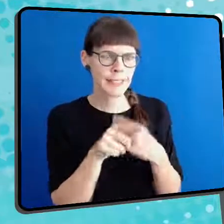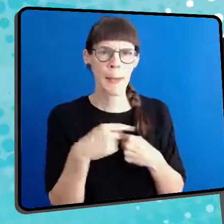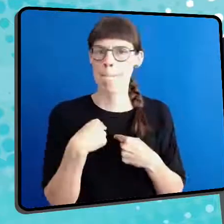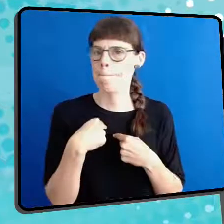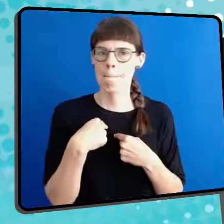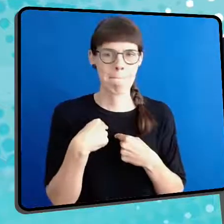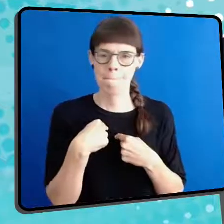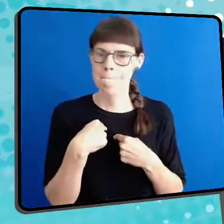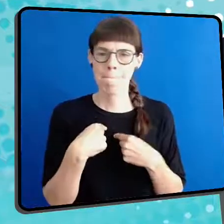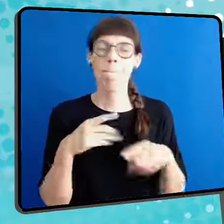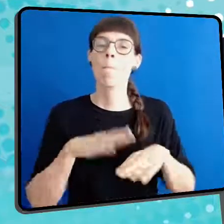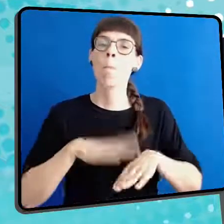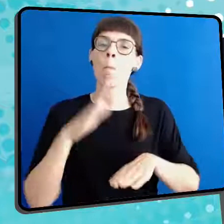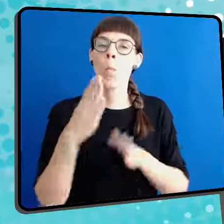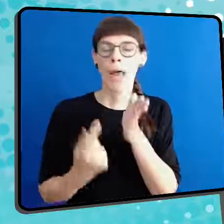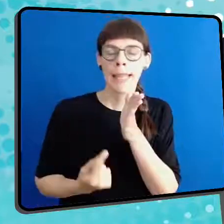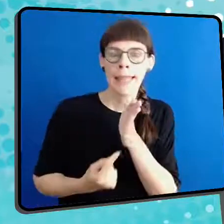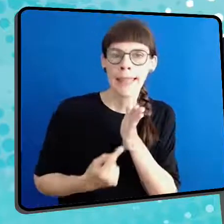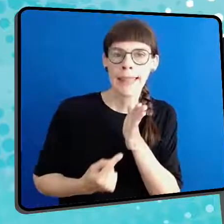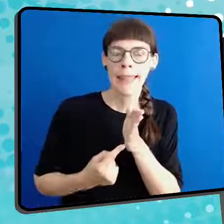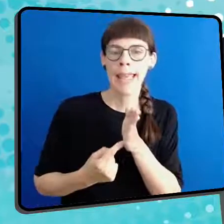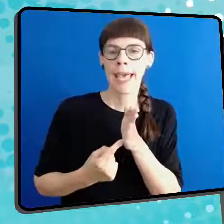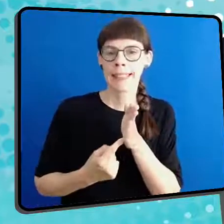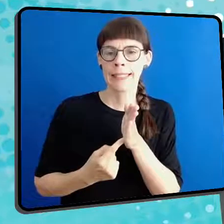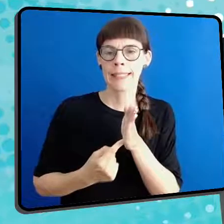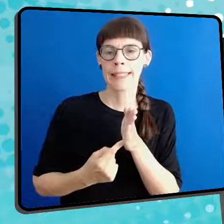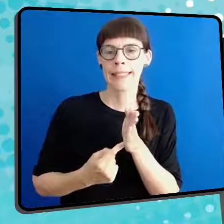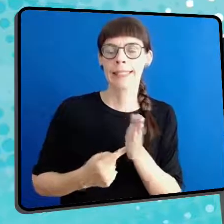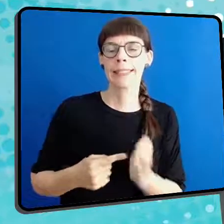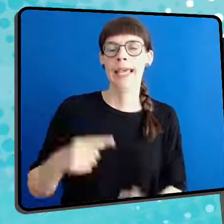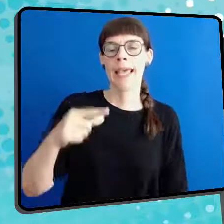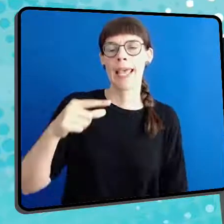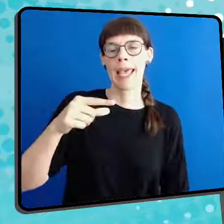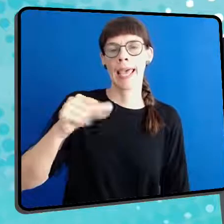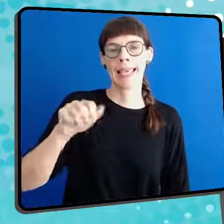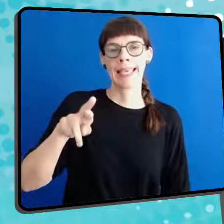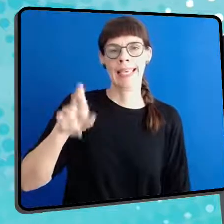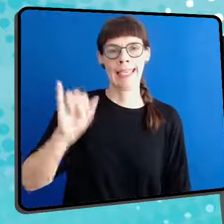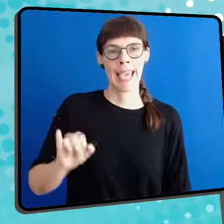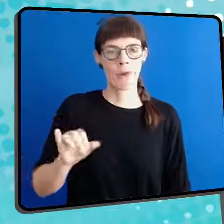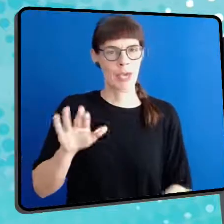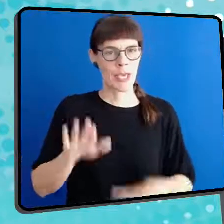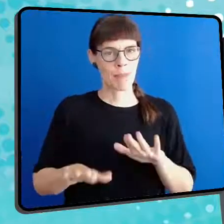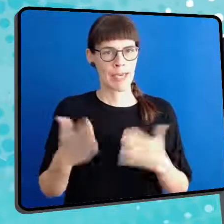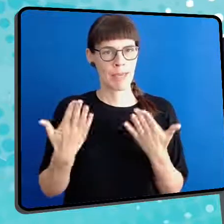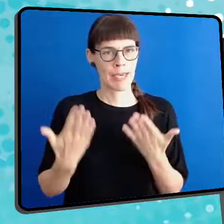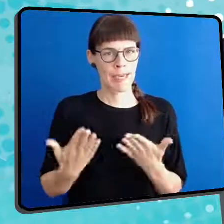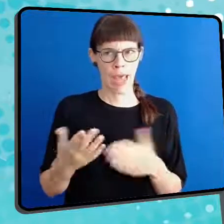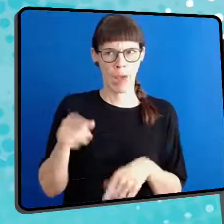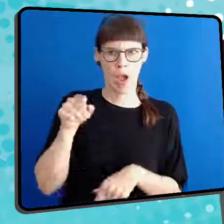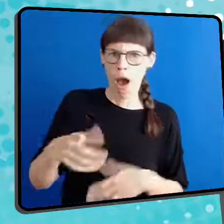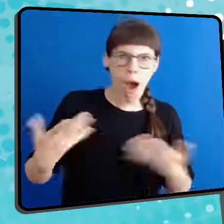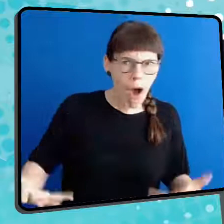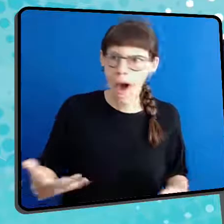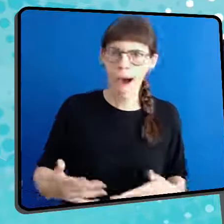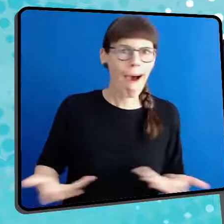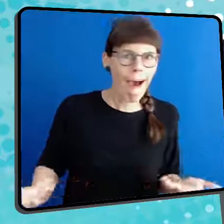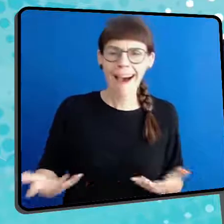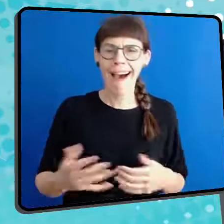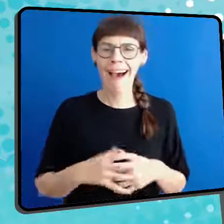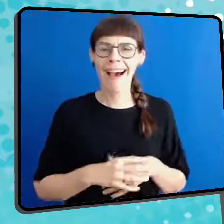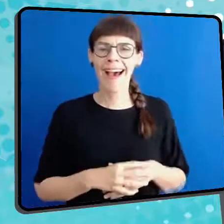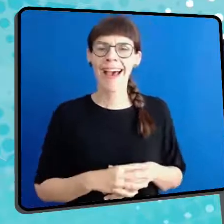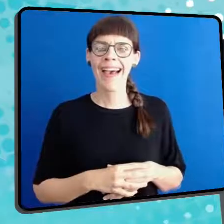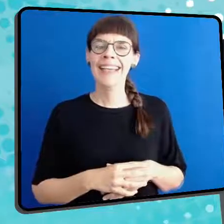done text so far. Gary will be shaking his fist at the screen right now, like I should be probably testing out speech